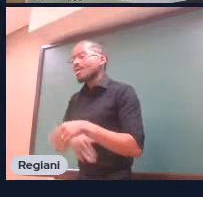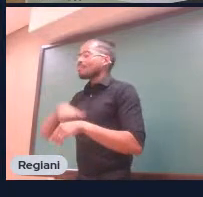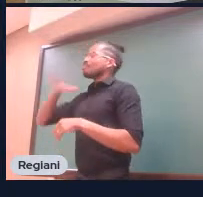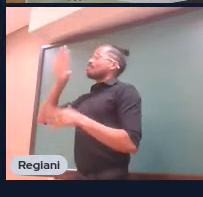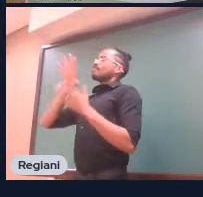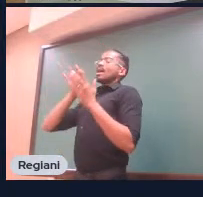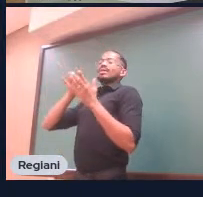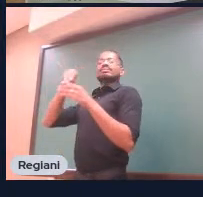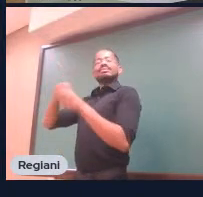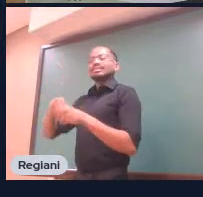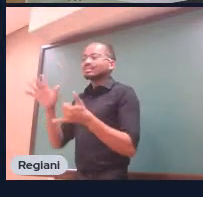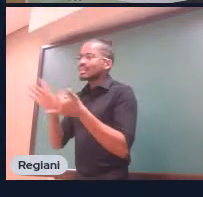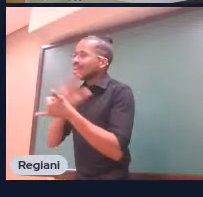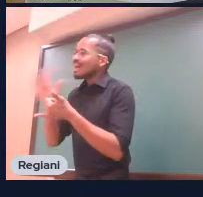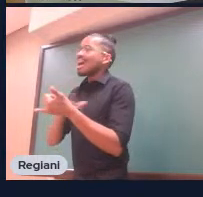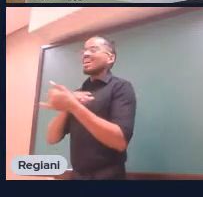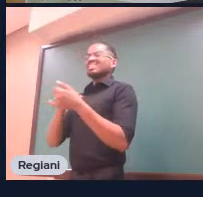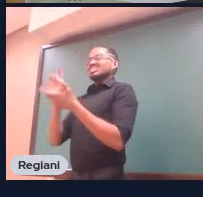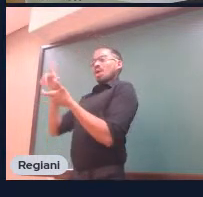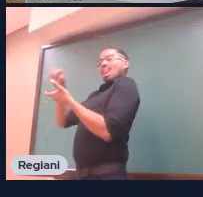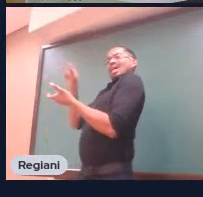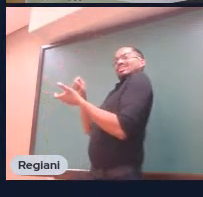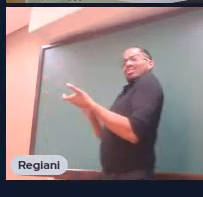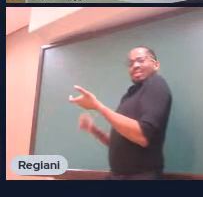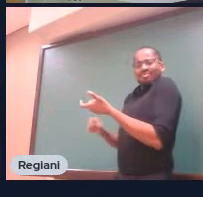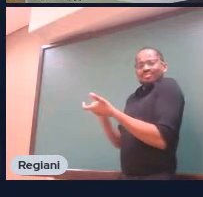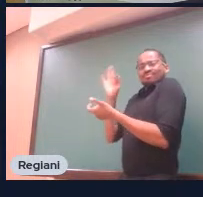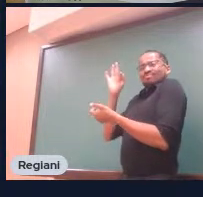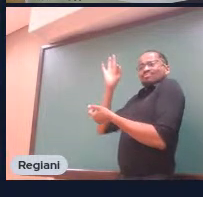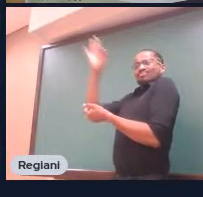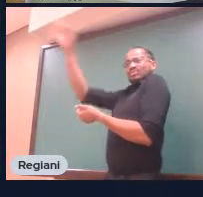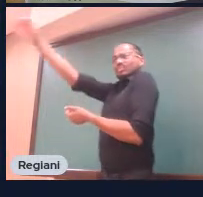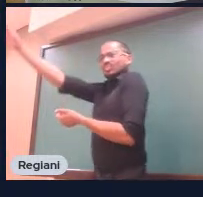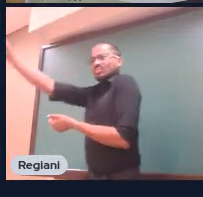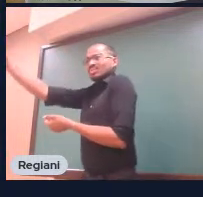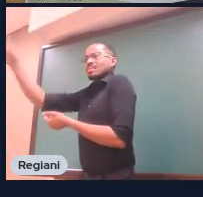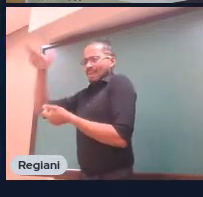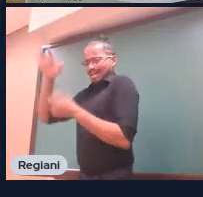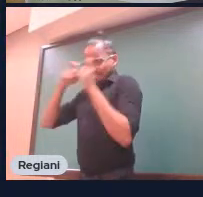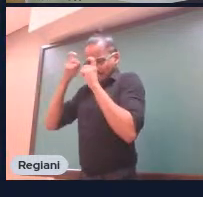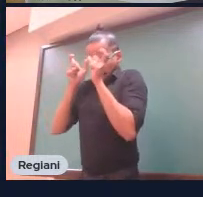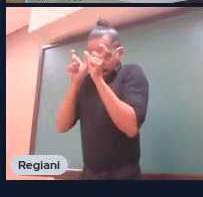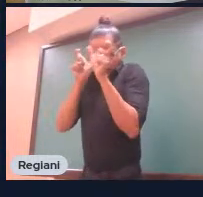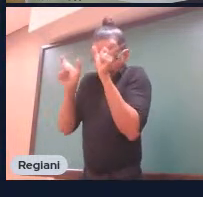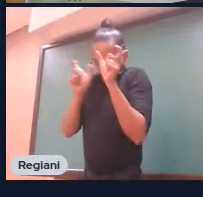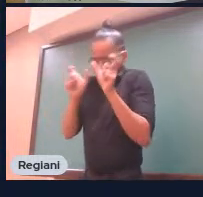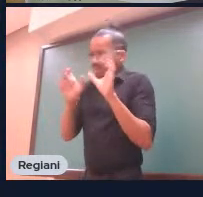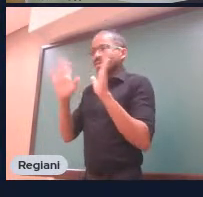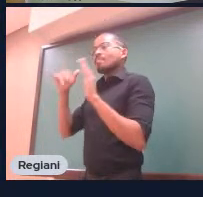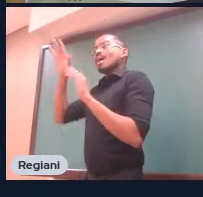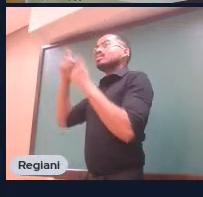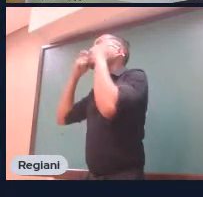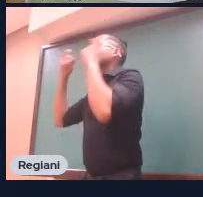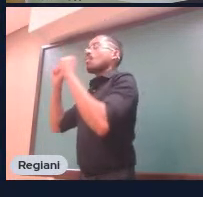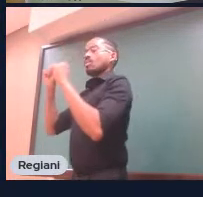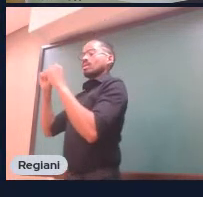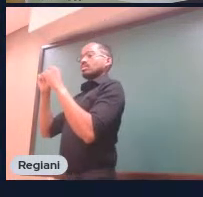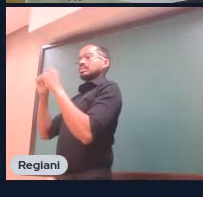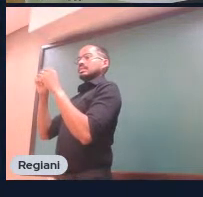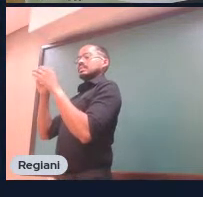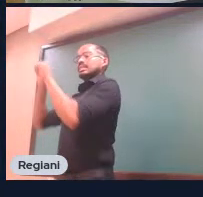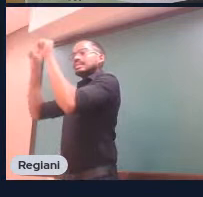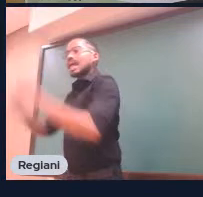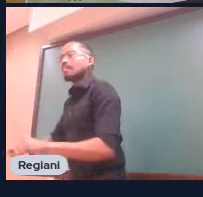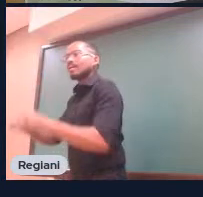blogging sites. Forget lexicography. Future lexicographers will be data scientists and our profession will be gobbled up by